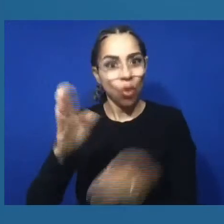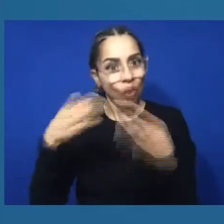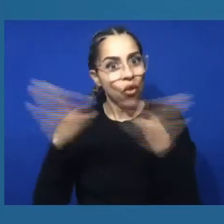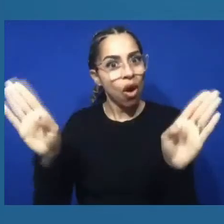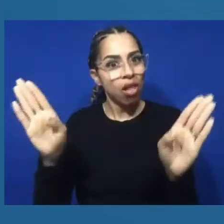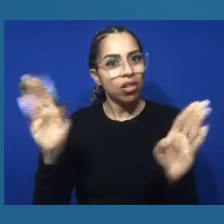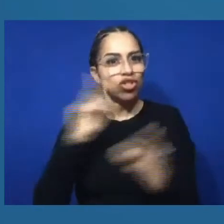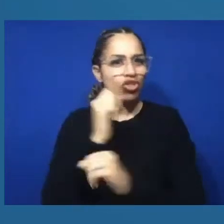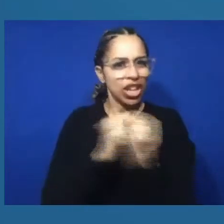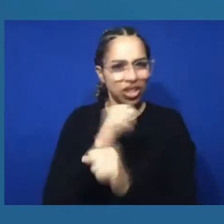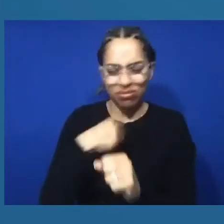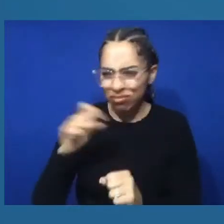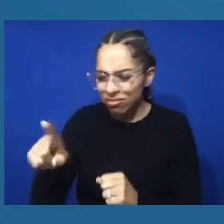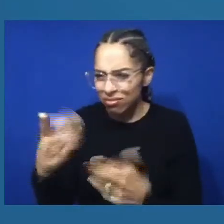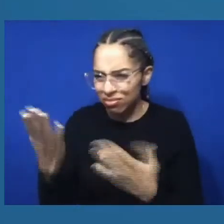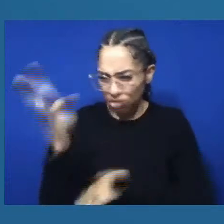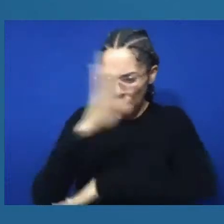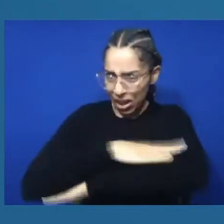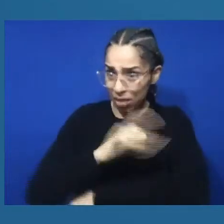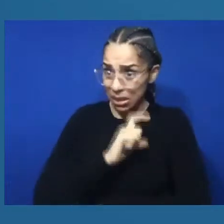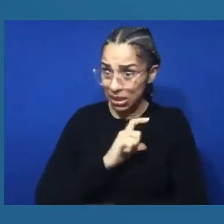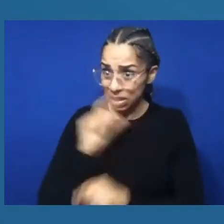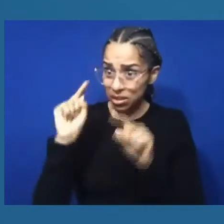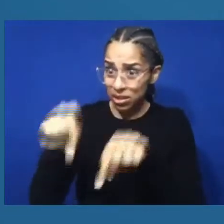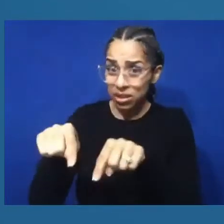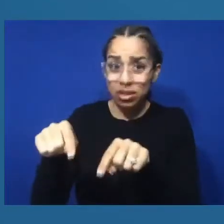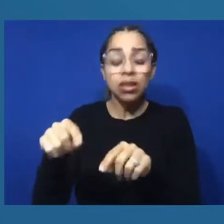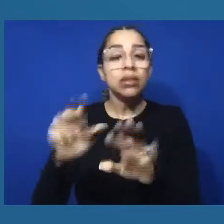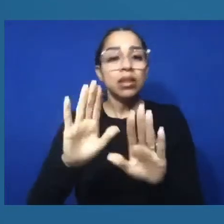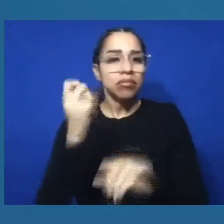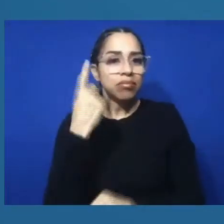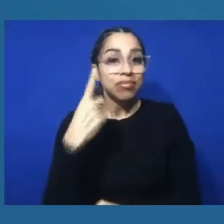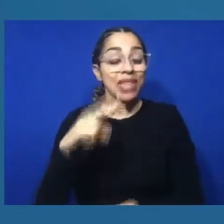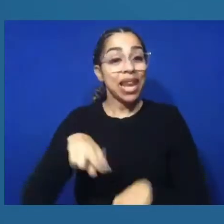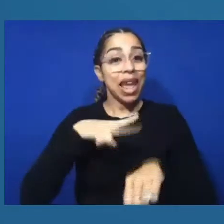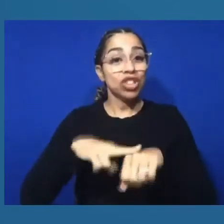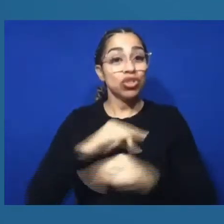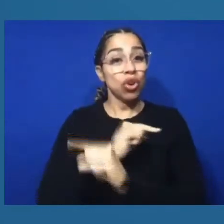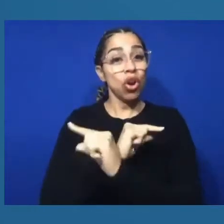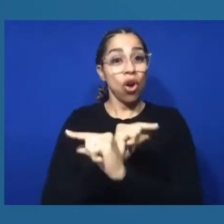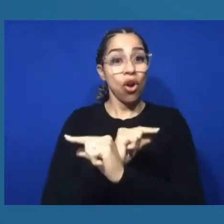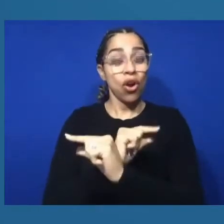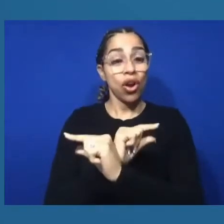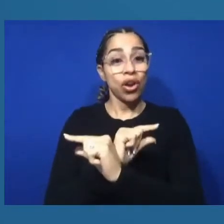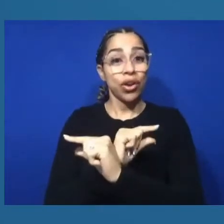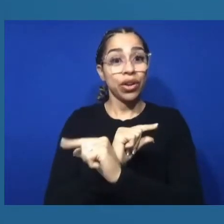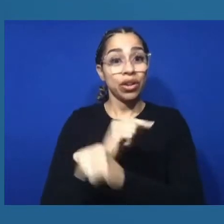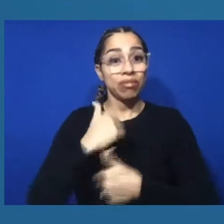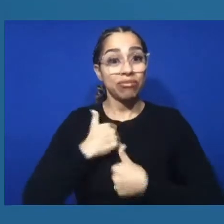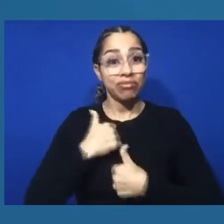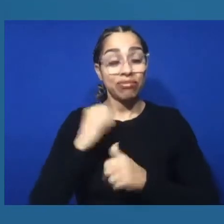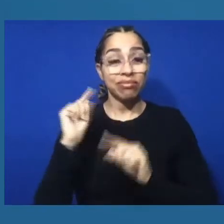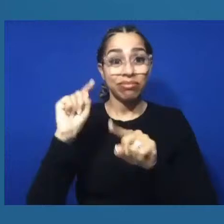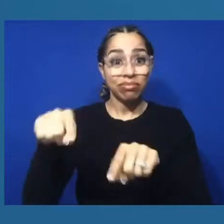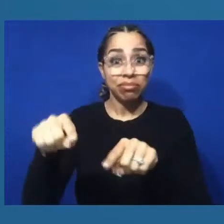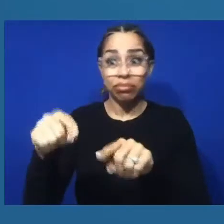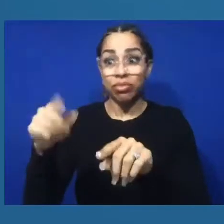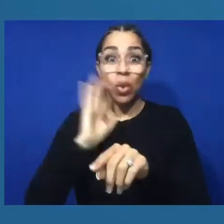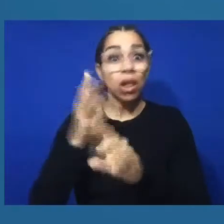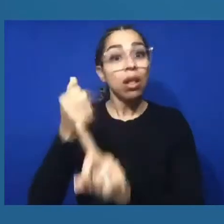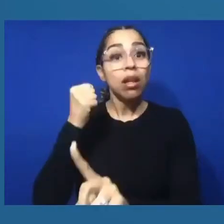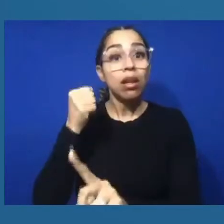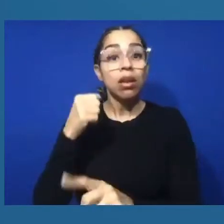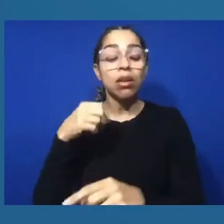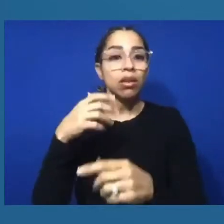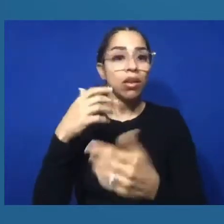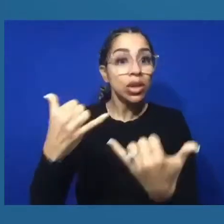said, what about daylight hours? We are not removing the National Guard. The existing NYPD or the MTA police